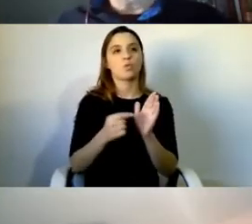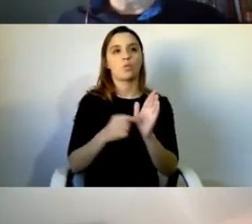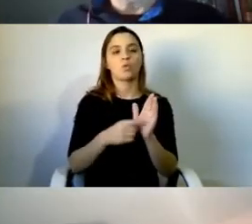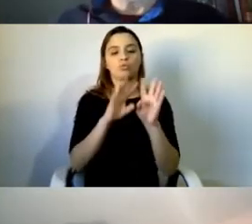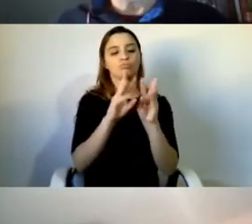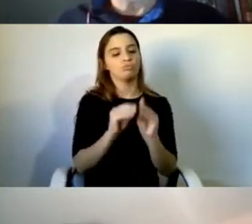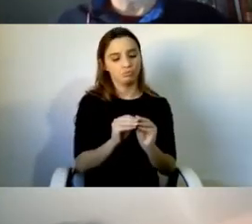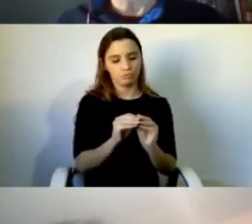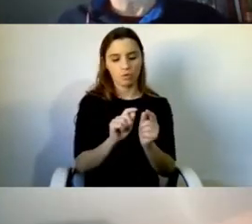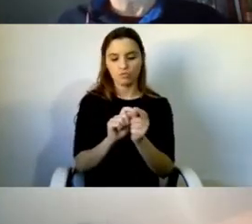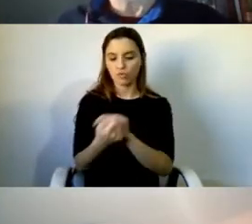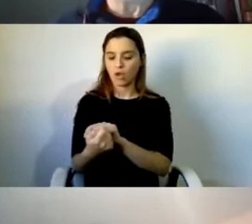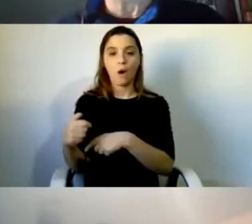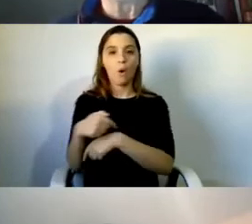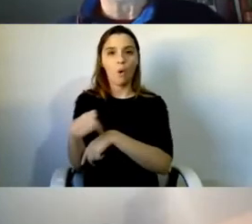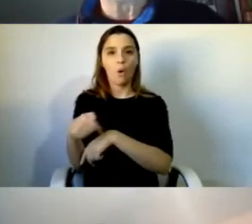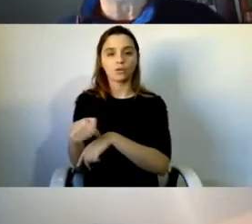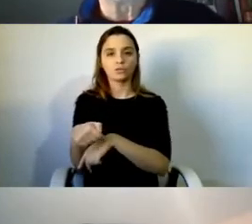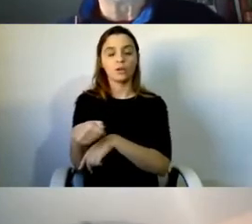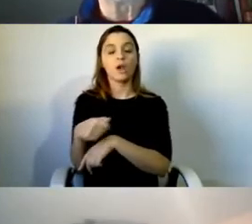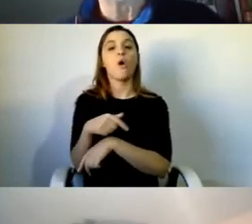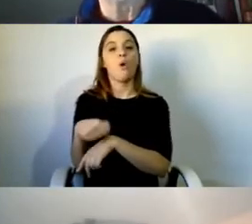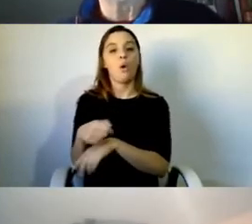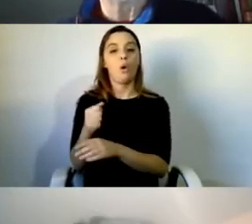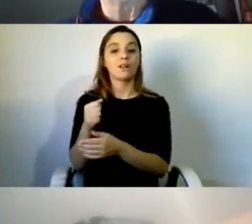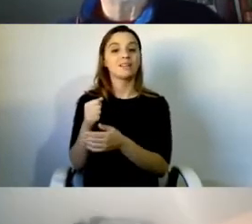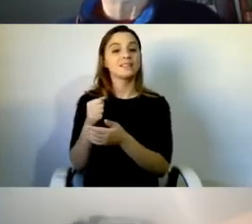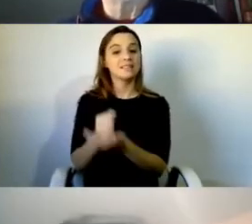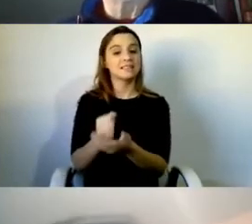of assistance needed for each and everyone.